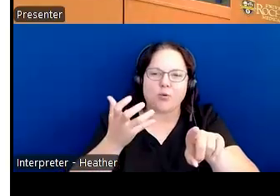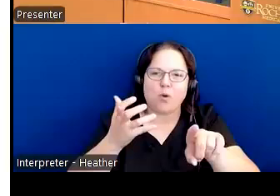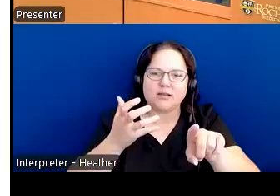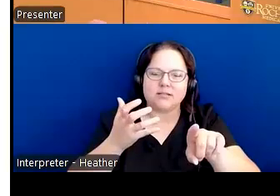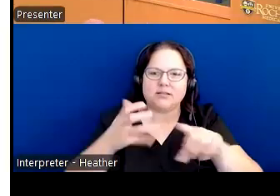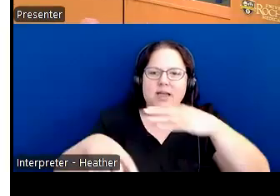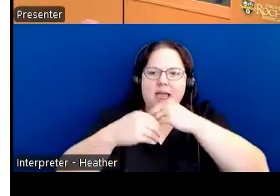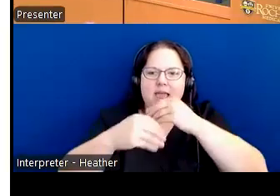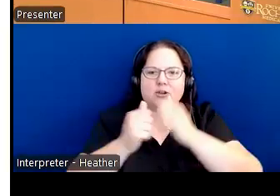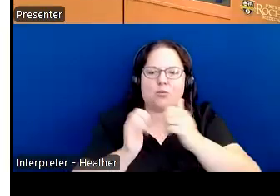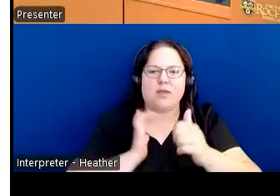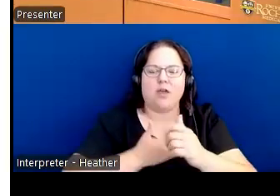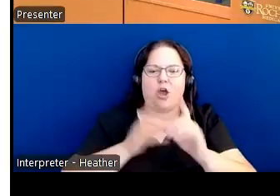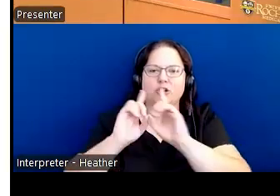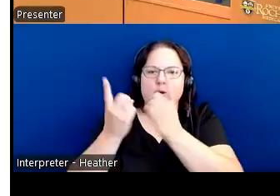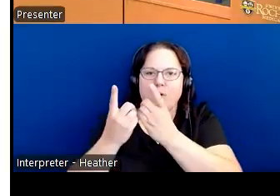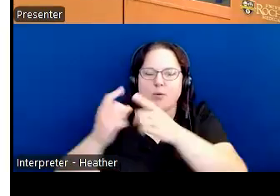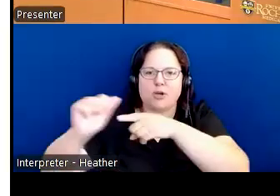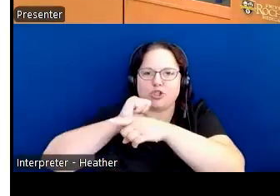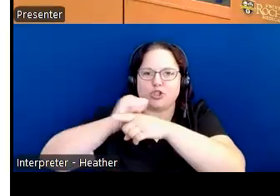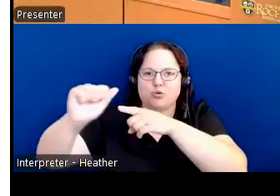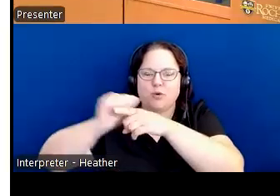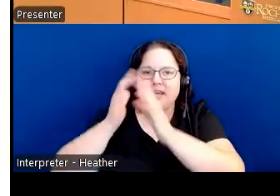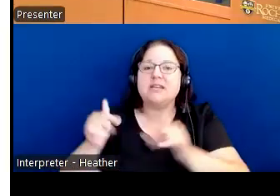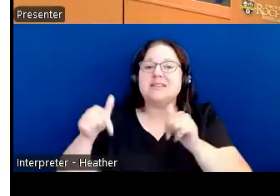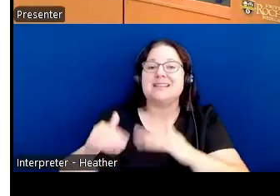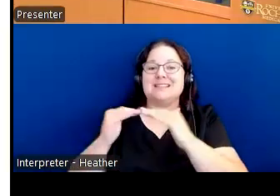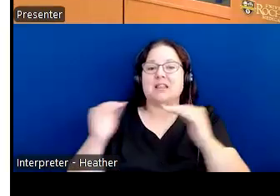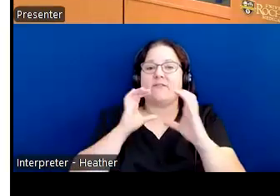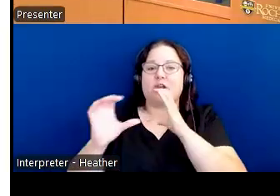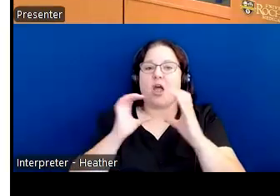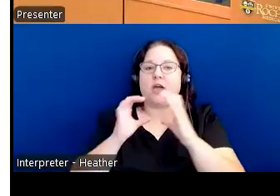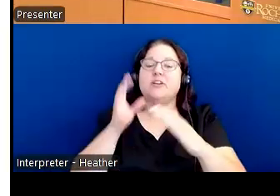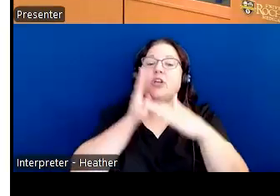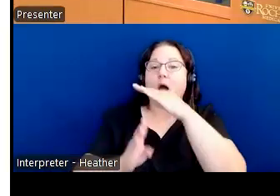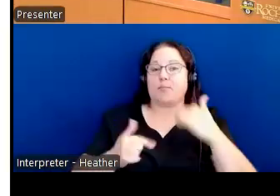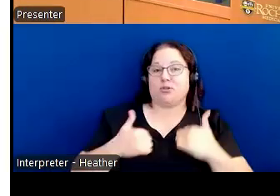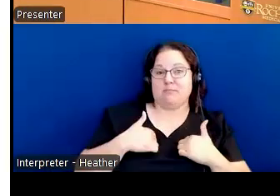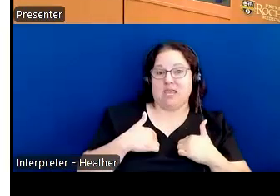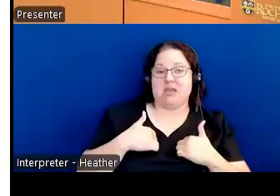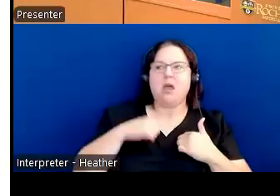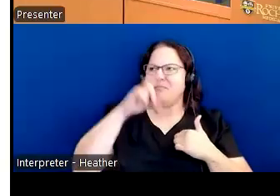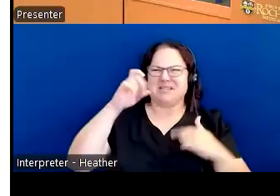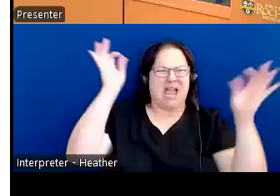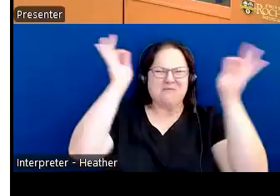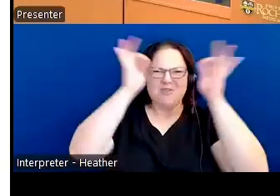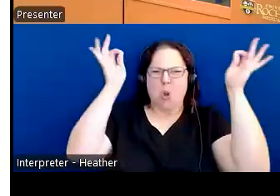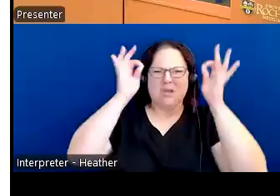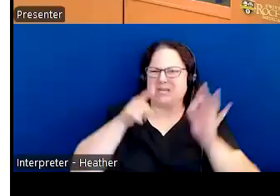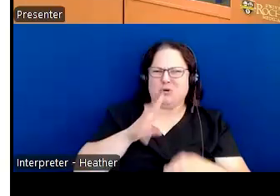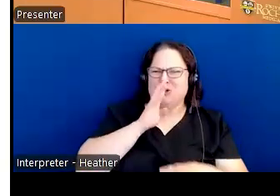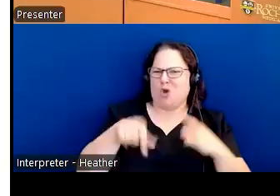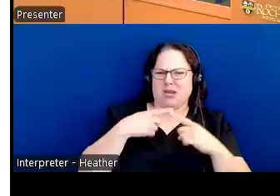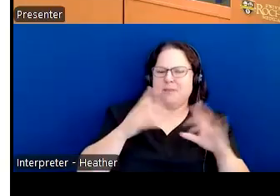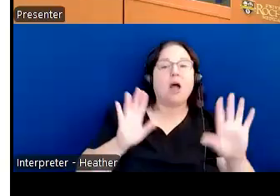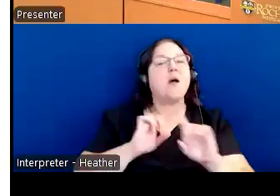our departmental trainees. This level of conversation is very humbling to me because I really have no clue what you're talking about. However, I'm